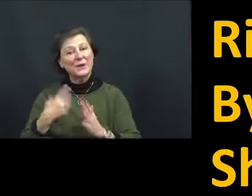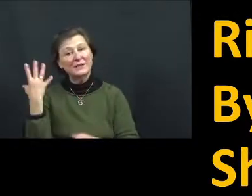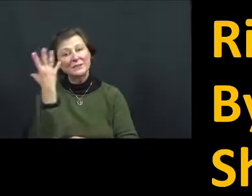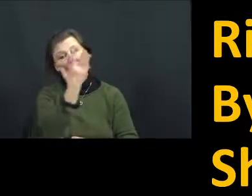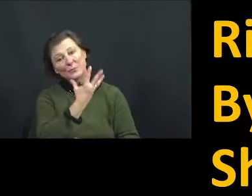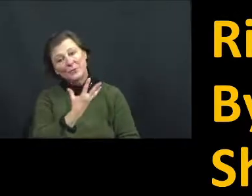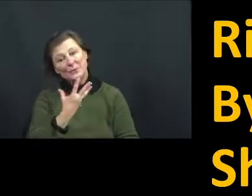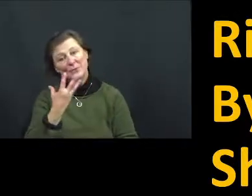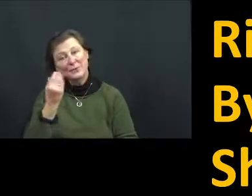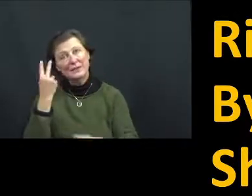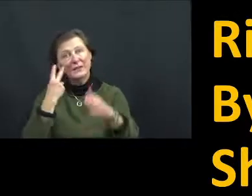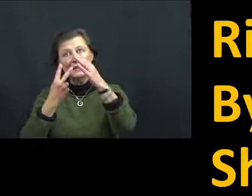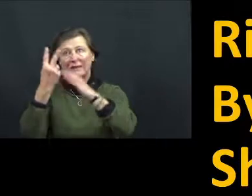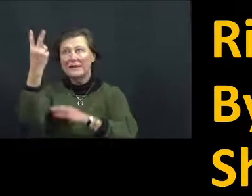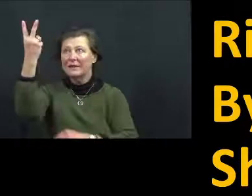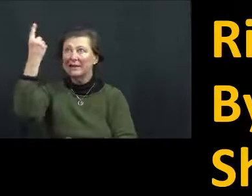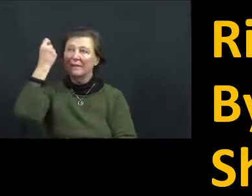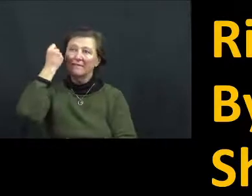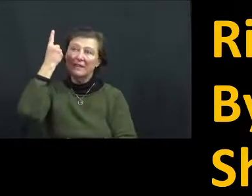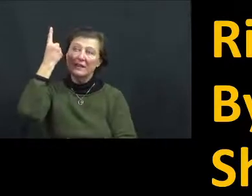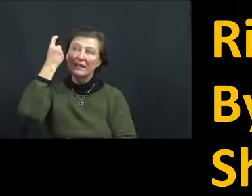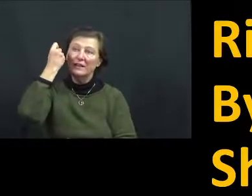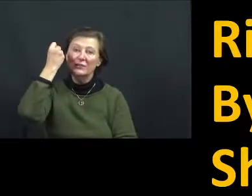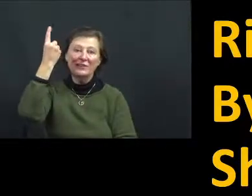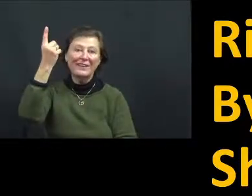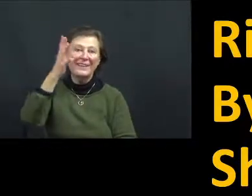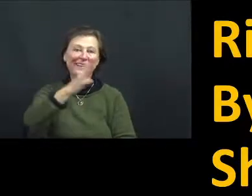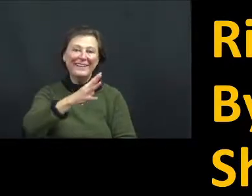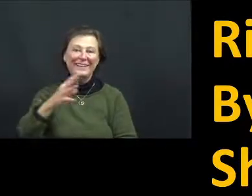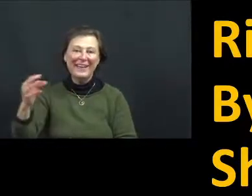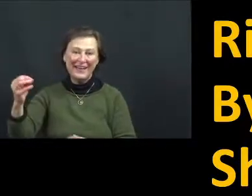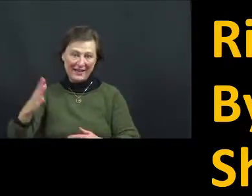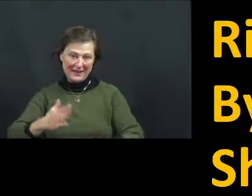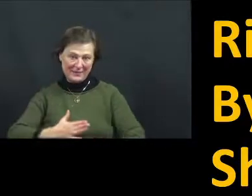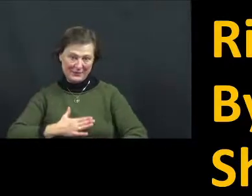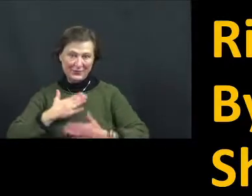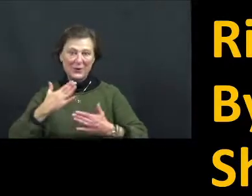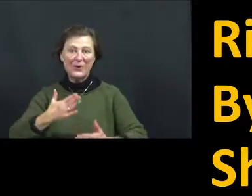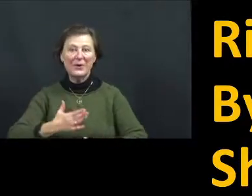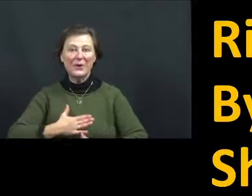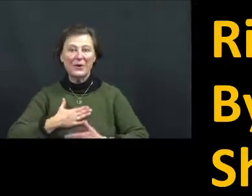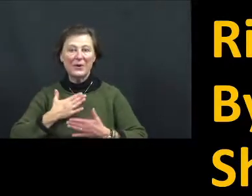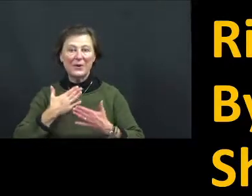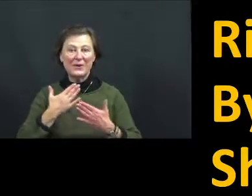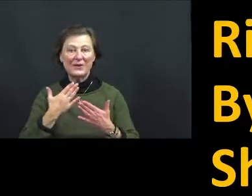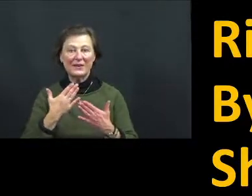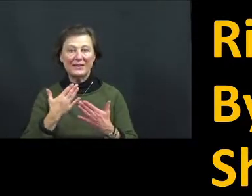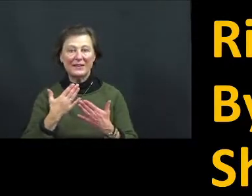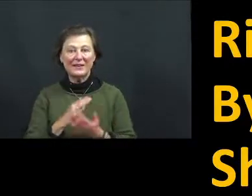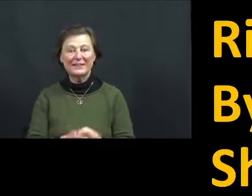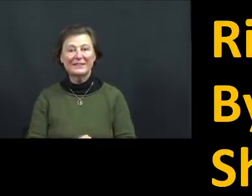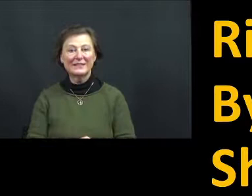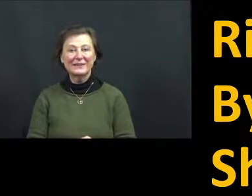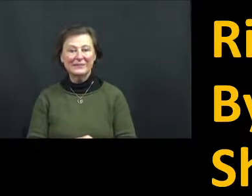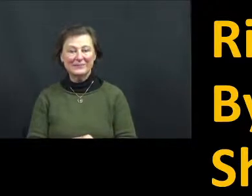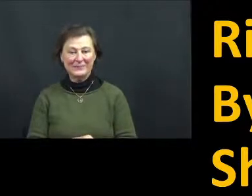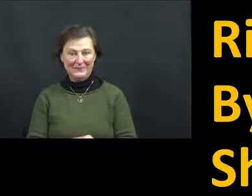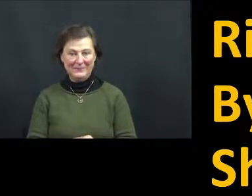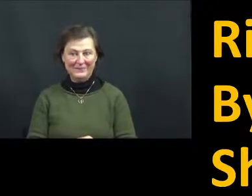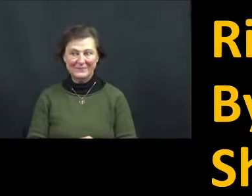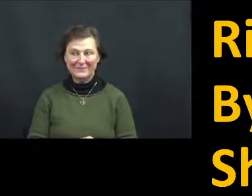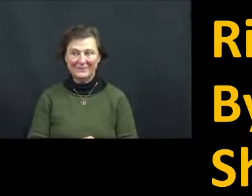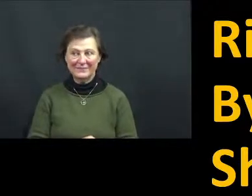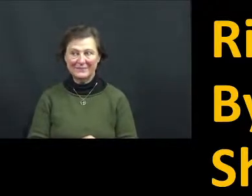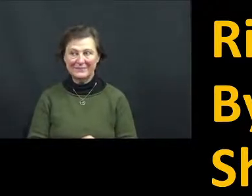to us beauty, vision, and joy.